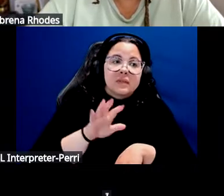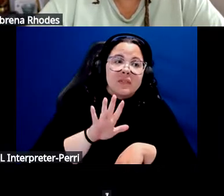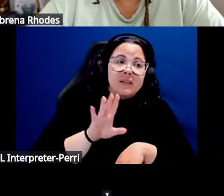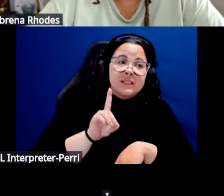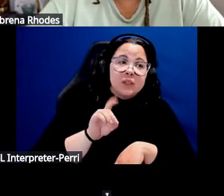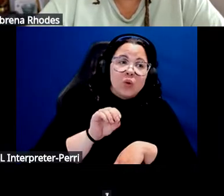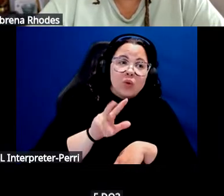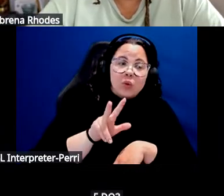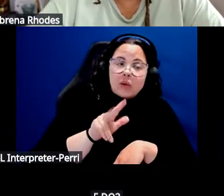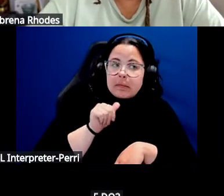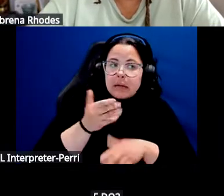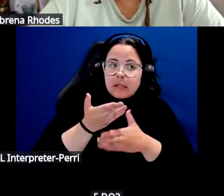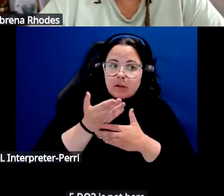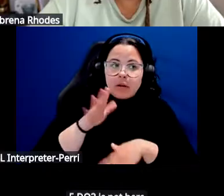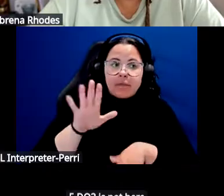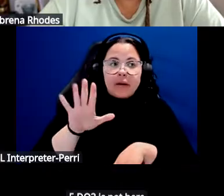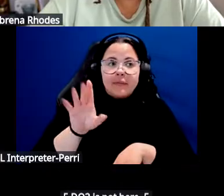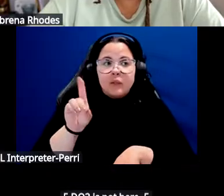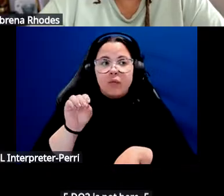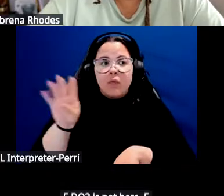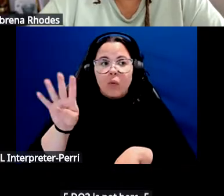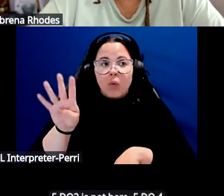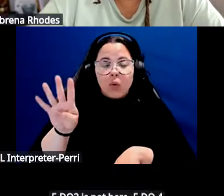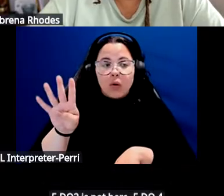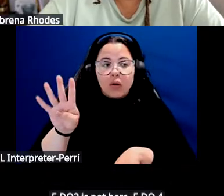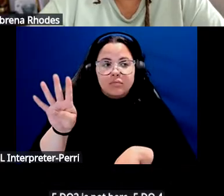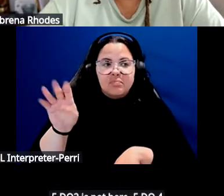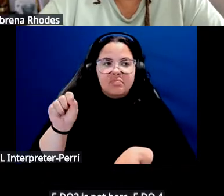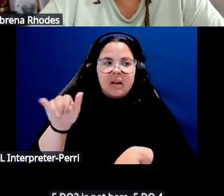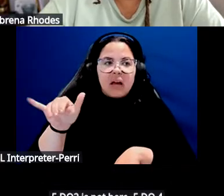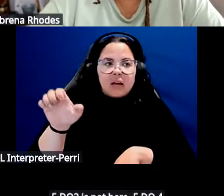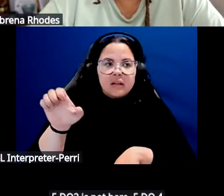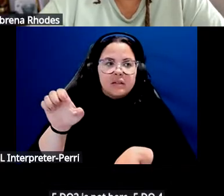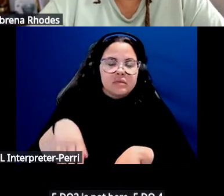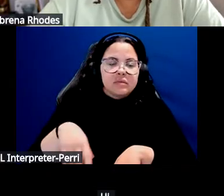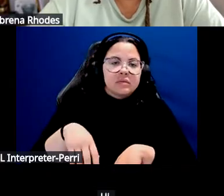5D03 is not here. 5D04, Aye.